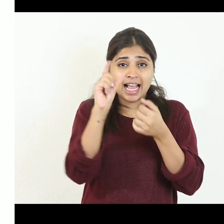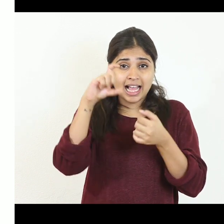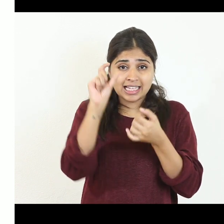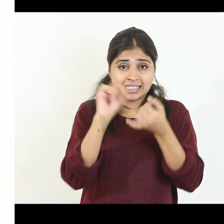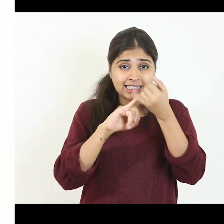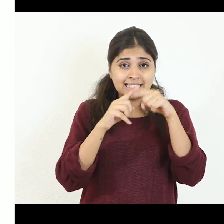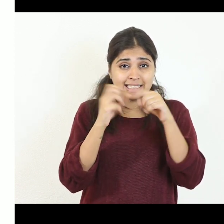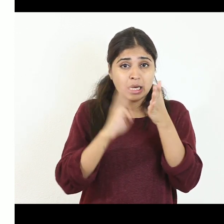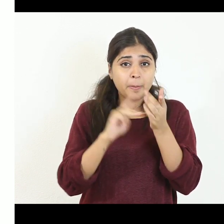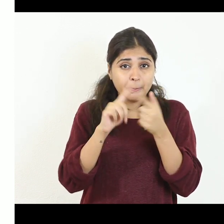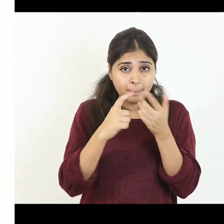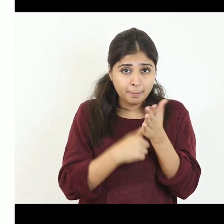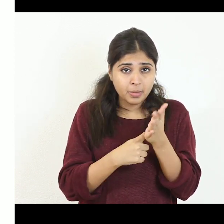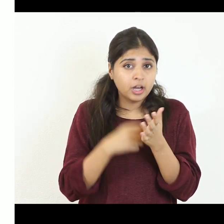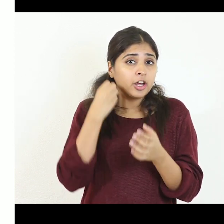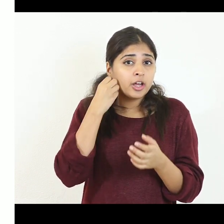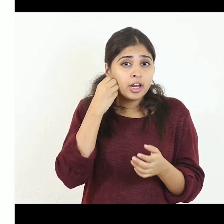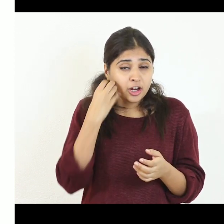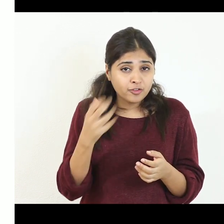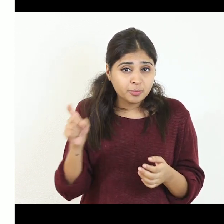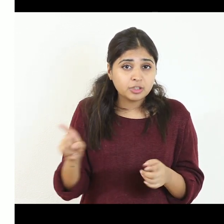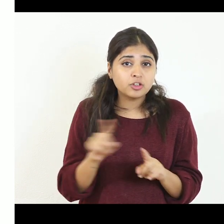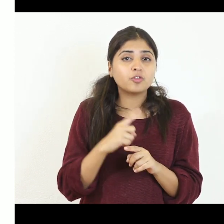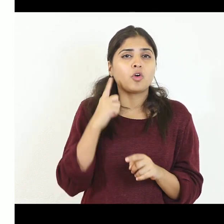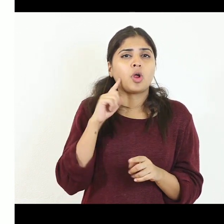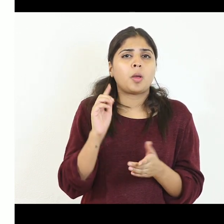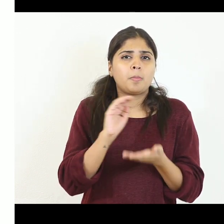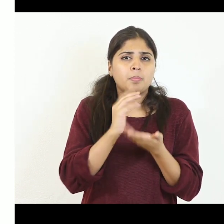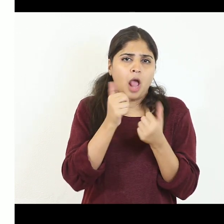accounts and loans and banking transactions.